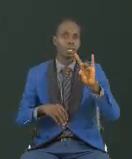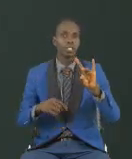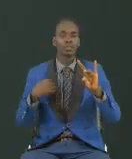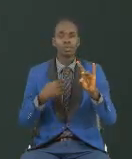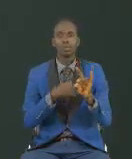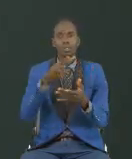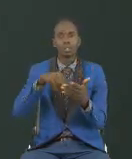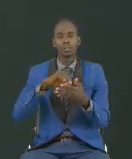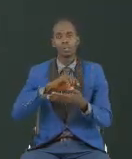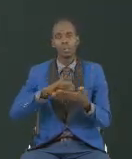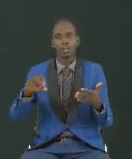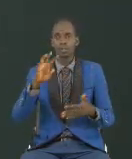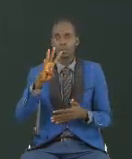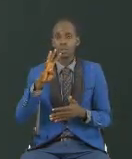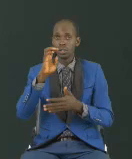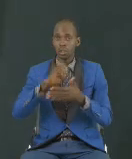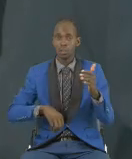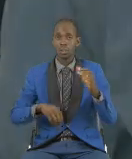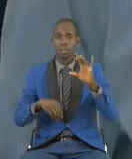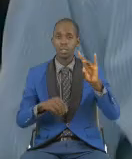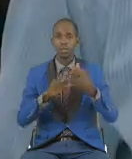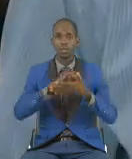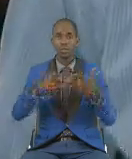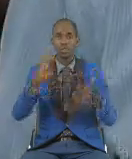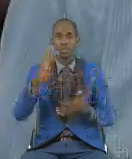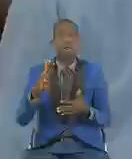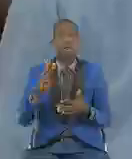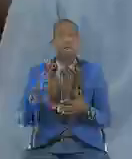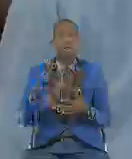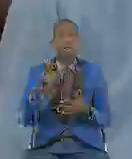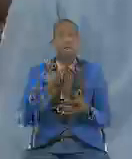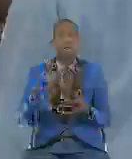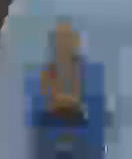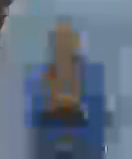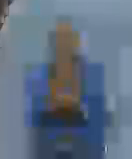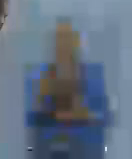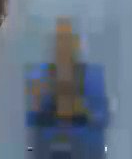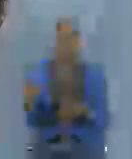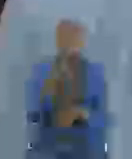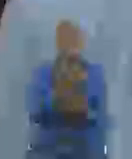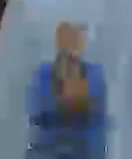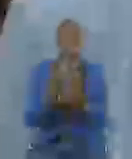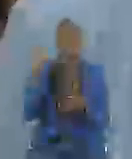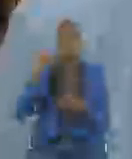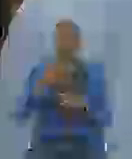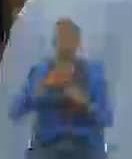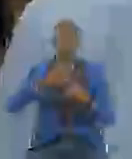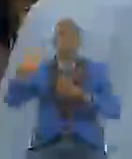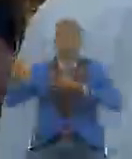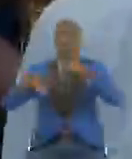4. In chapter 8, verse 4, is this said, therefore they that were scattered abroad went